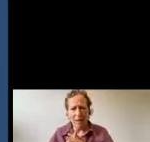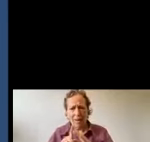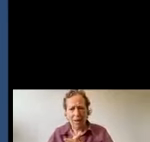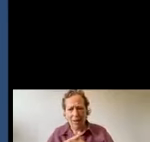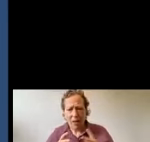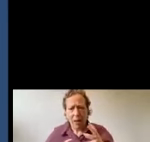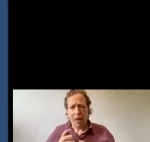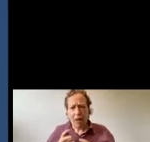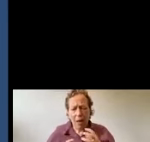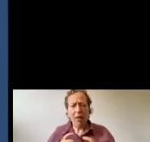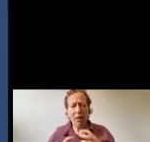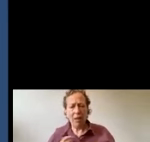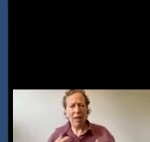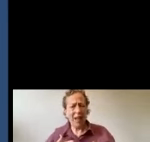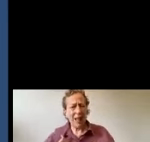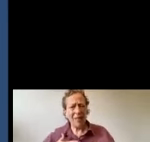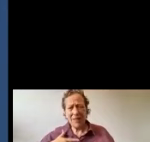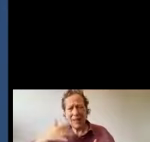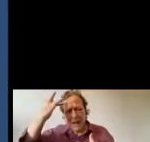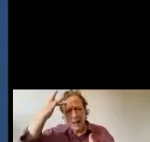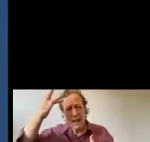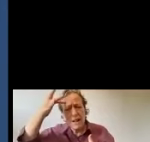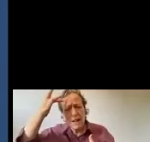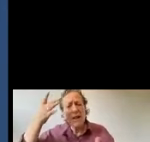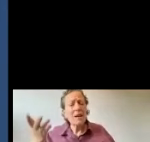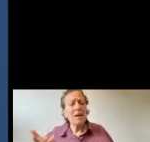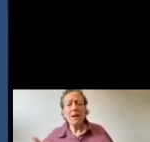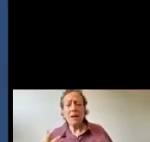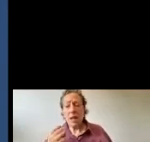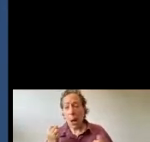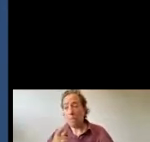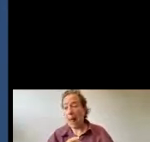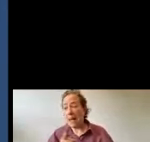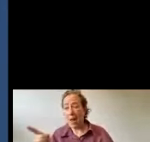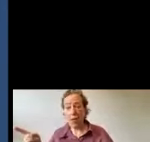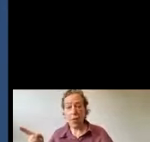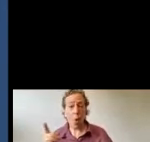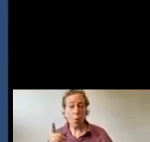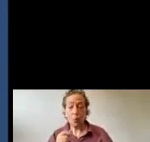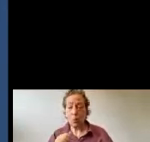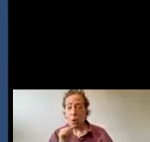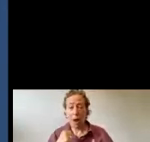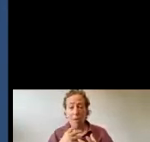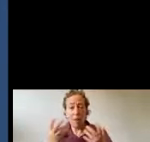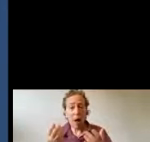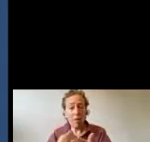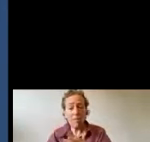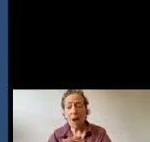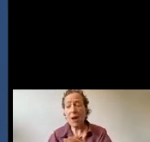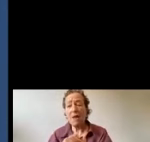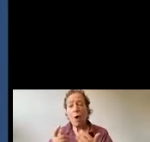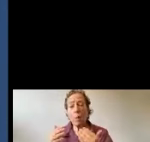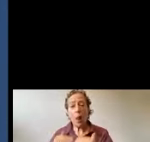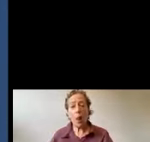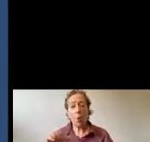patient population of those that are from minorities and from lower socioeconomic status, they really just don't have the self-efficacy